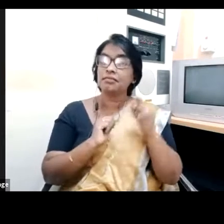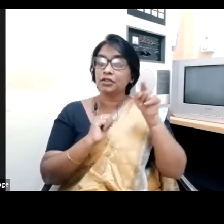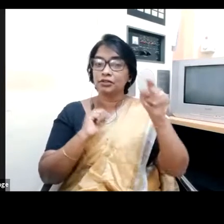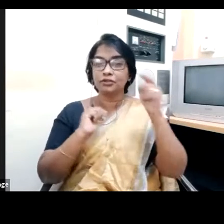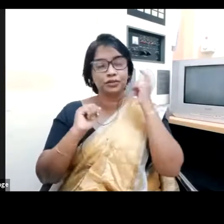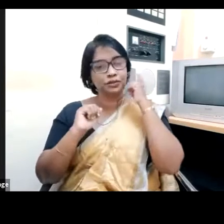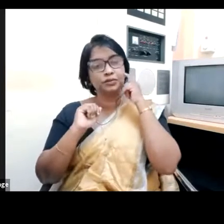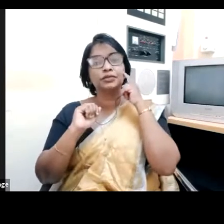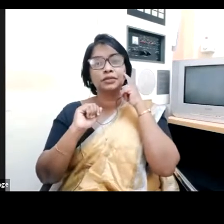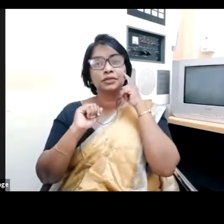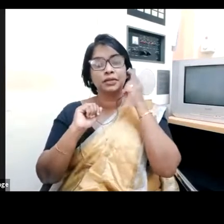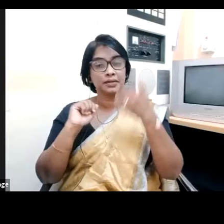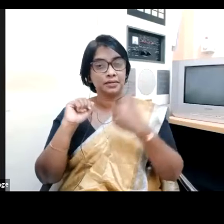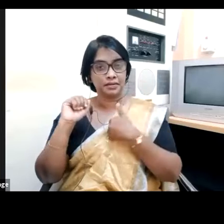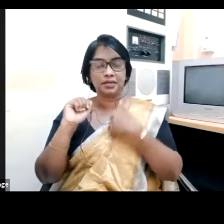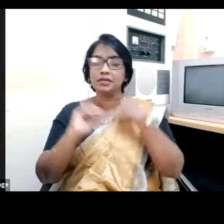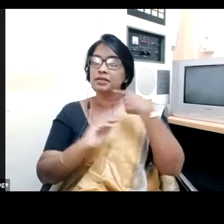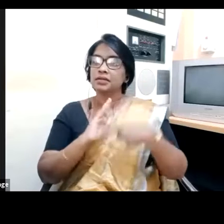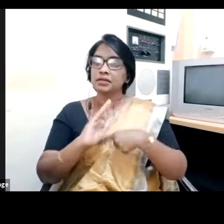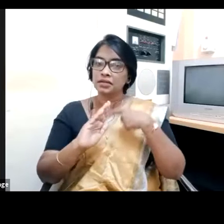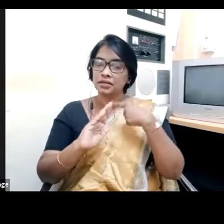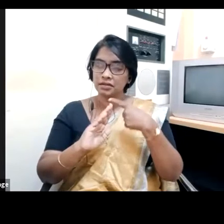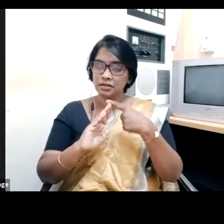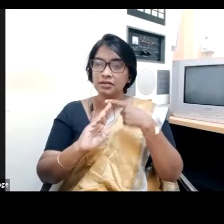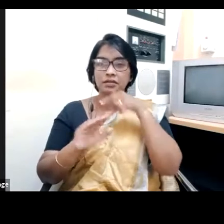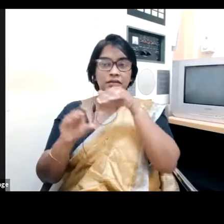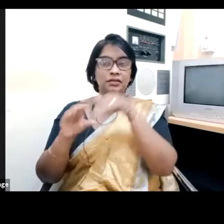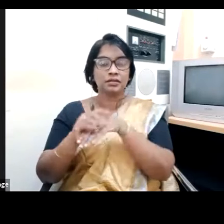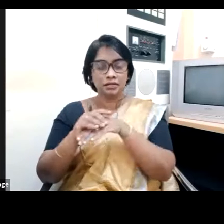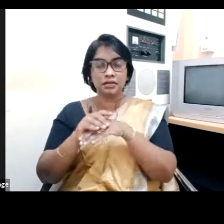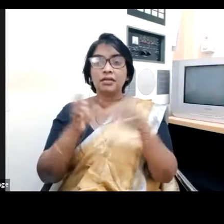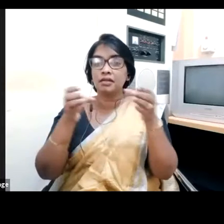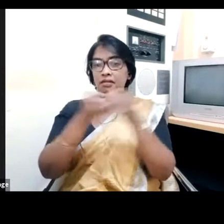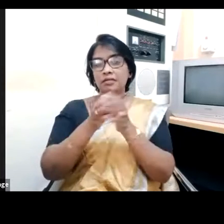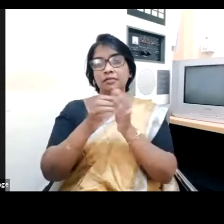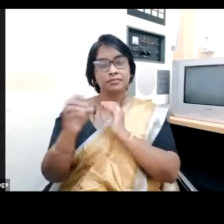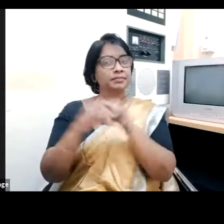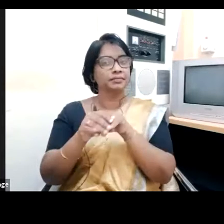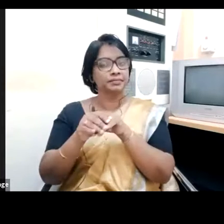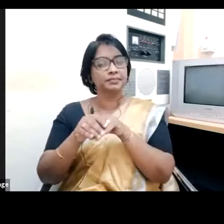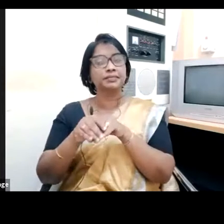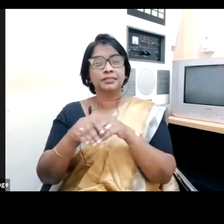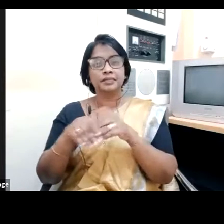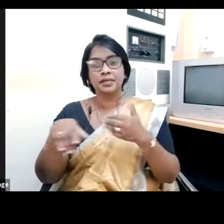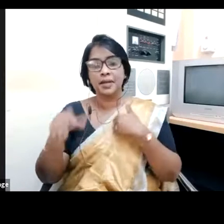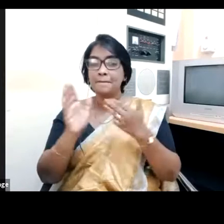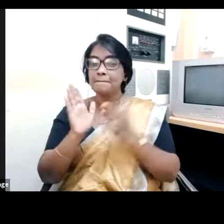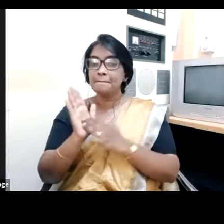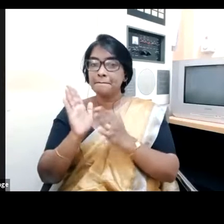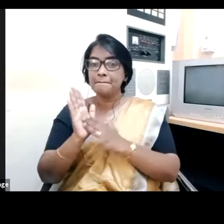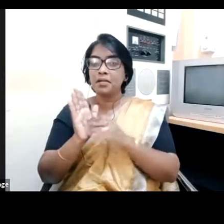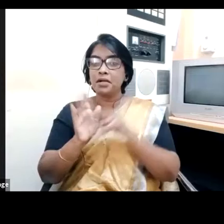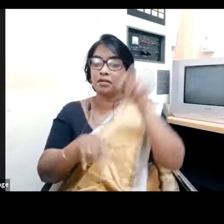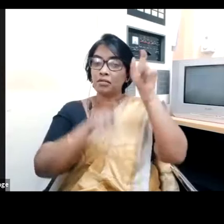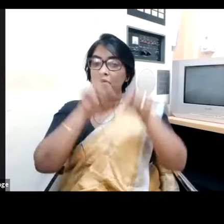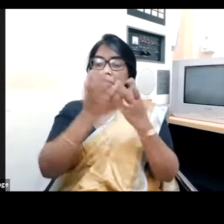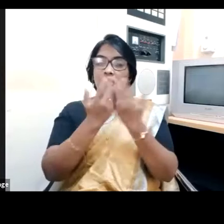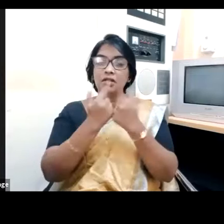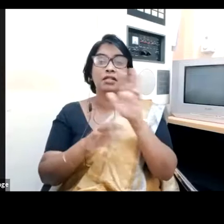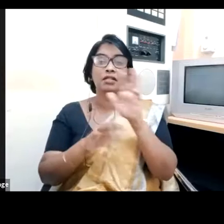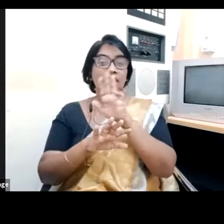Lanka, and we have about 90 members who are within this network. Now, we have done a recent survey